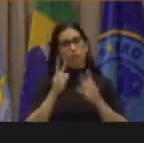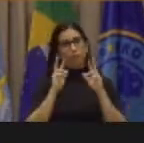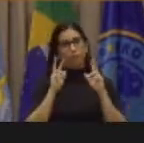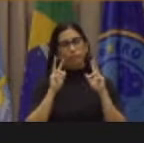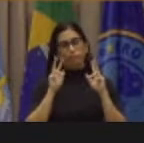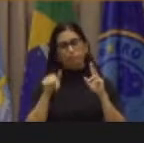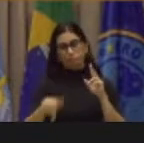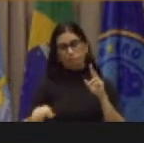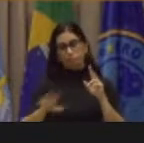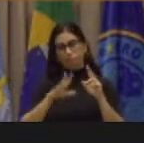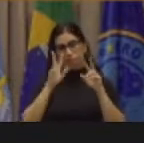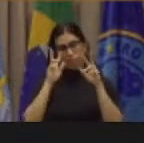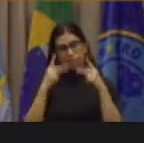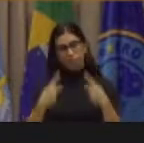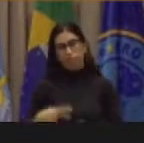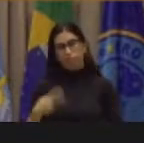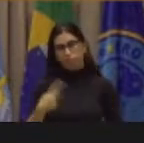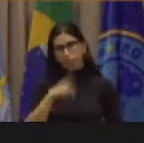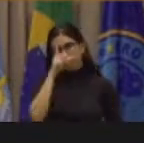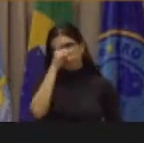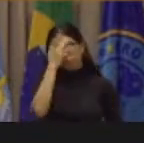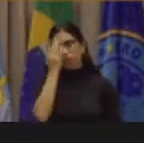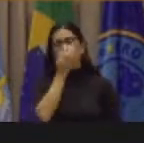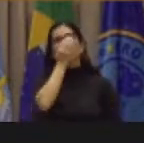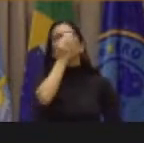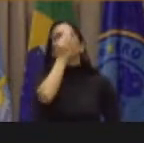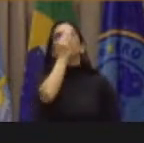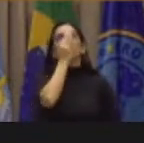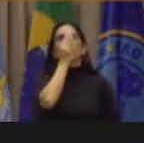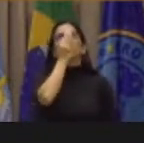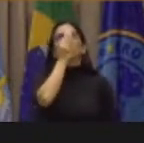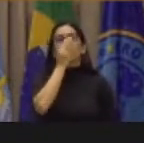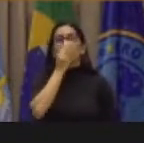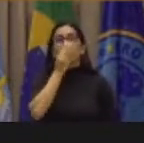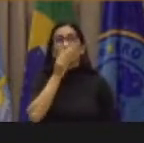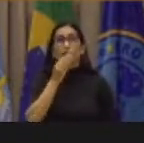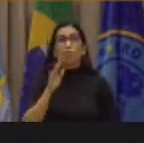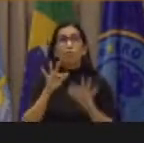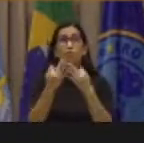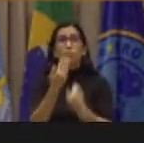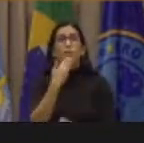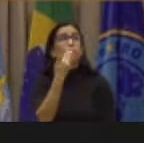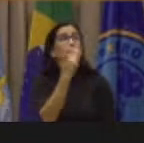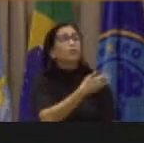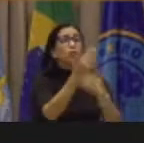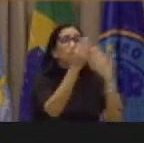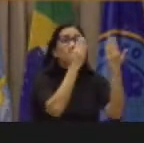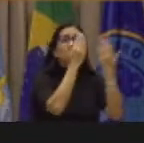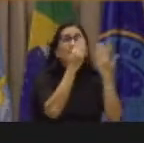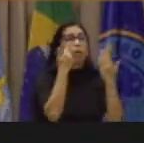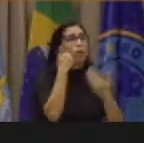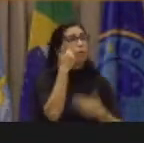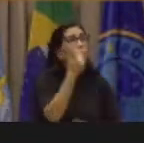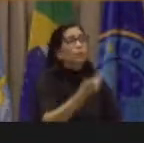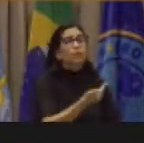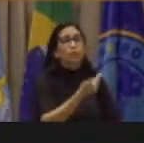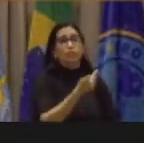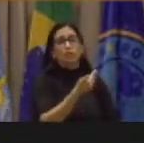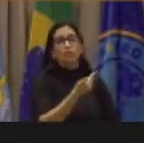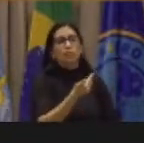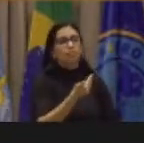humanizing thing in the hospital, because many times the patient was intubated, but the family would ask